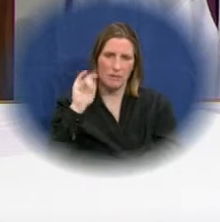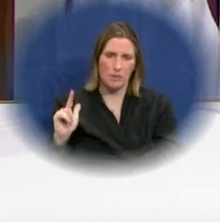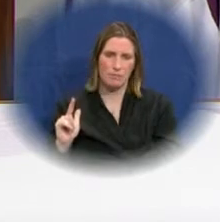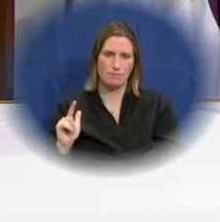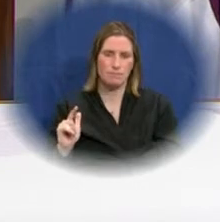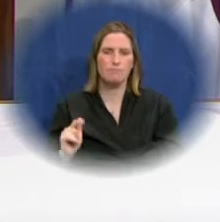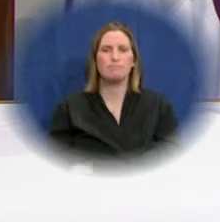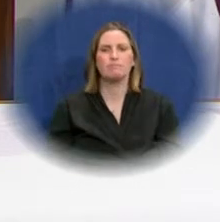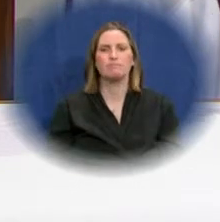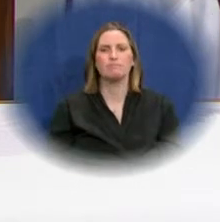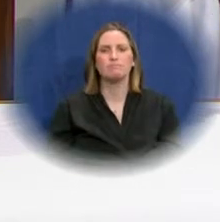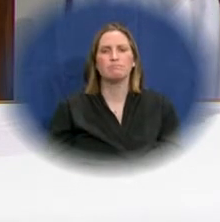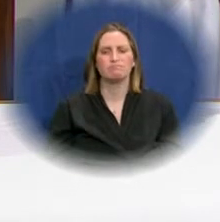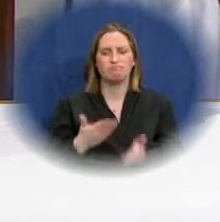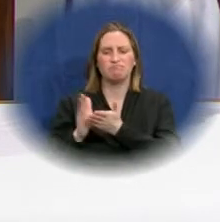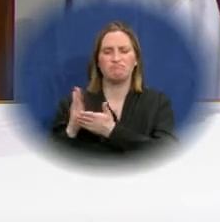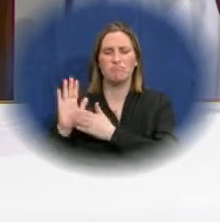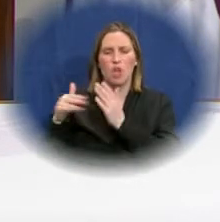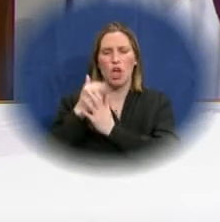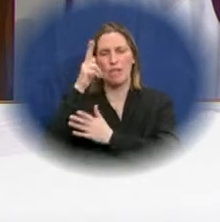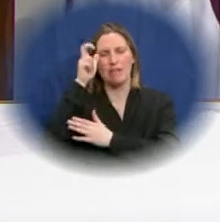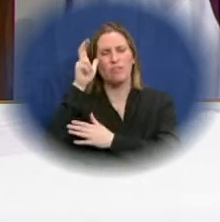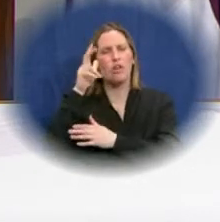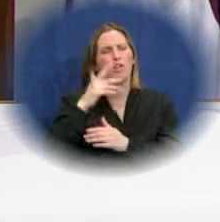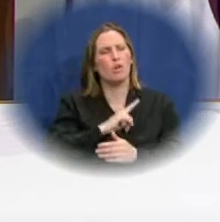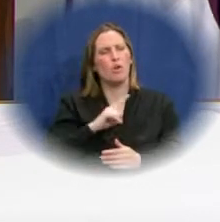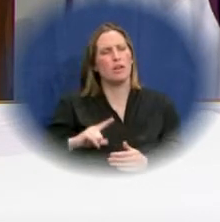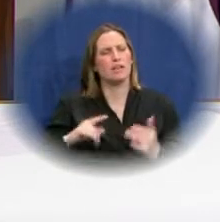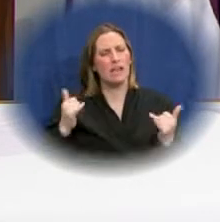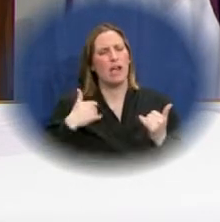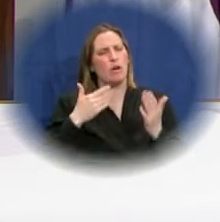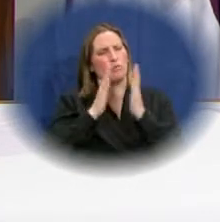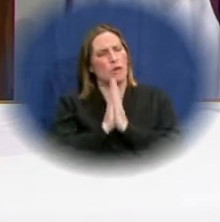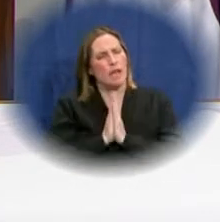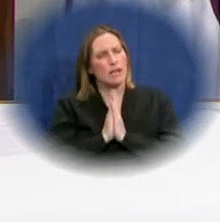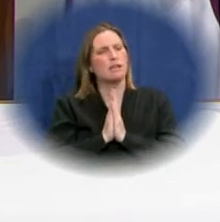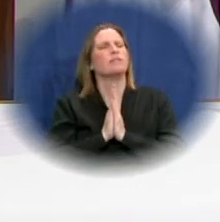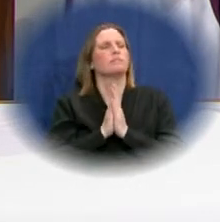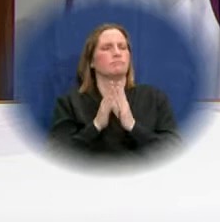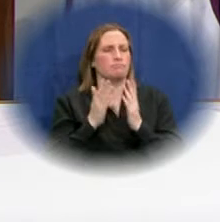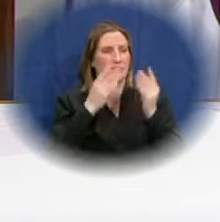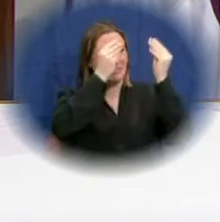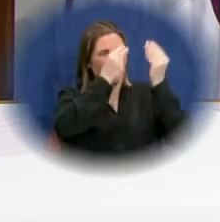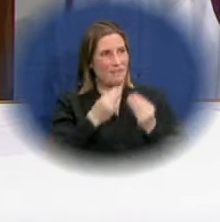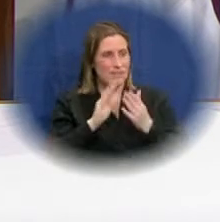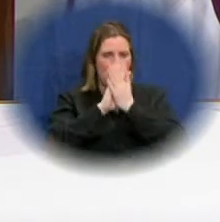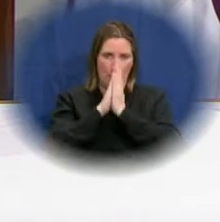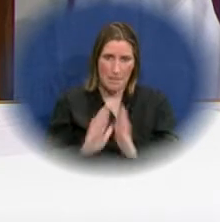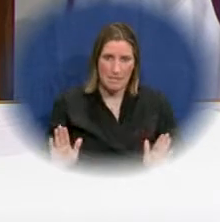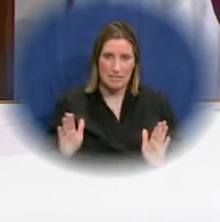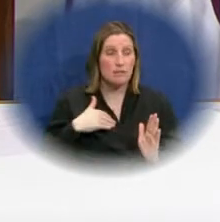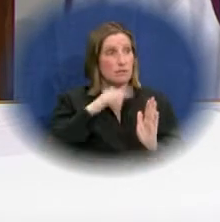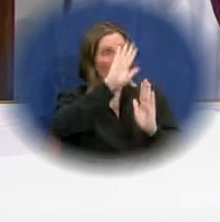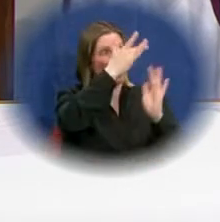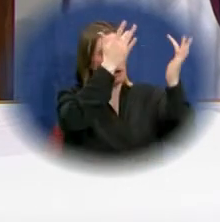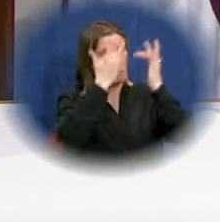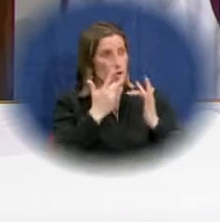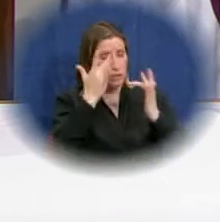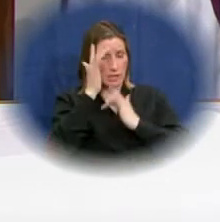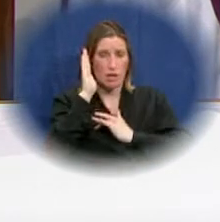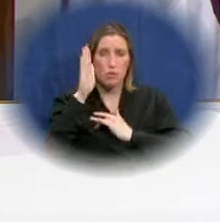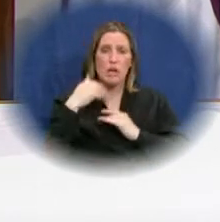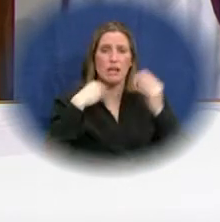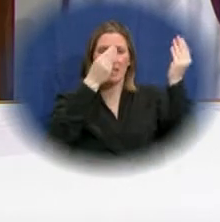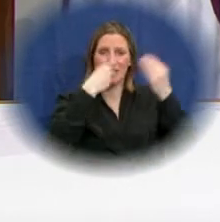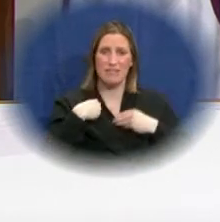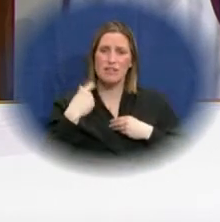from evil. Deliver us, Lord, we pray, from every evil. Graciously grant peace in our days, that by the help of your mercy, we